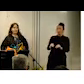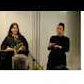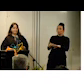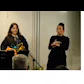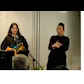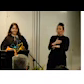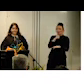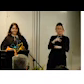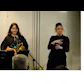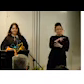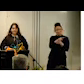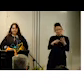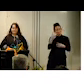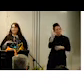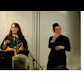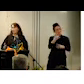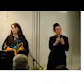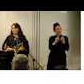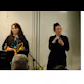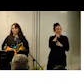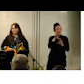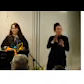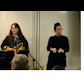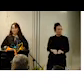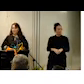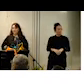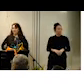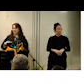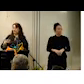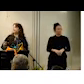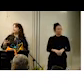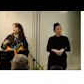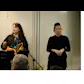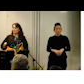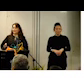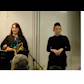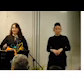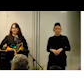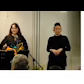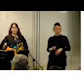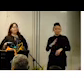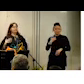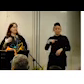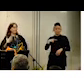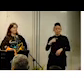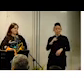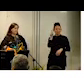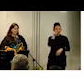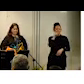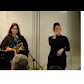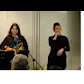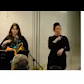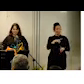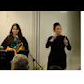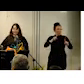addressing 14 key risk factors. And this is incredible because it means that there are things that we can do today to reduce our risk